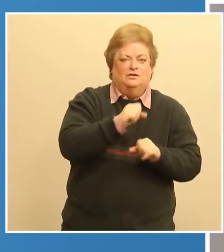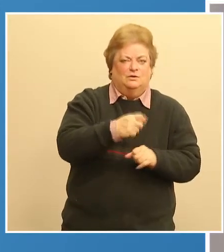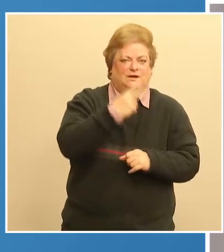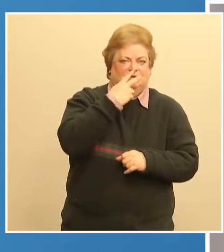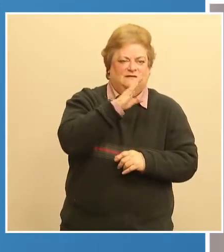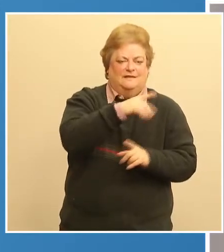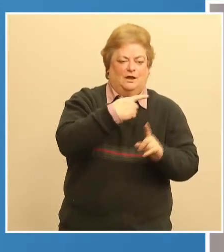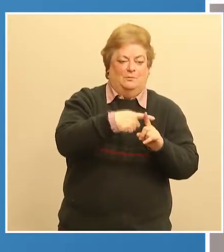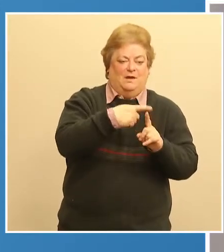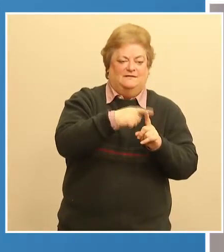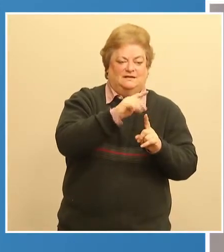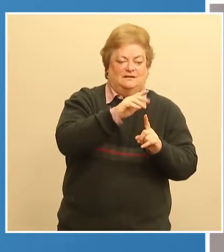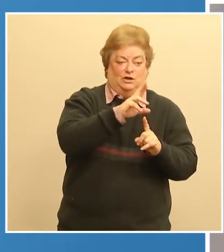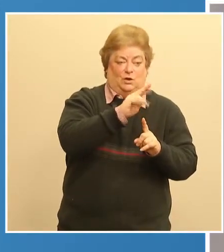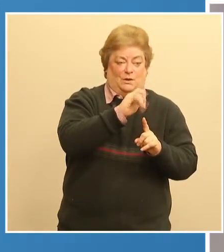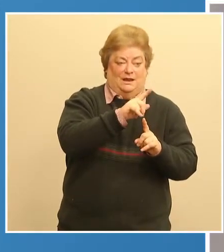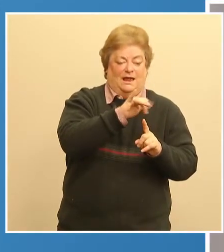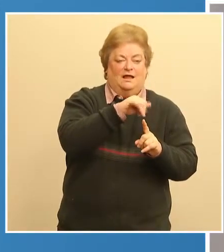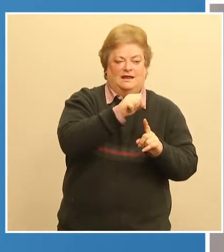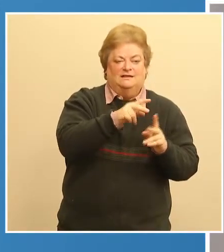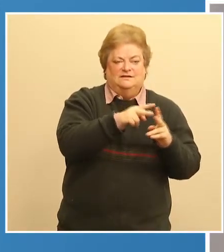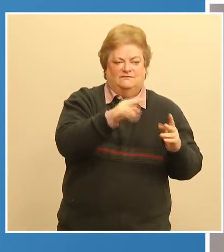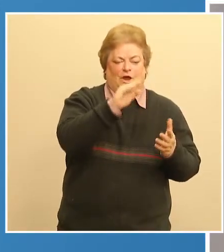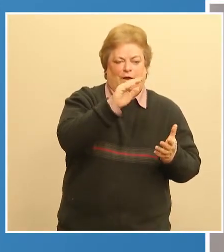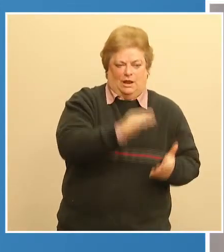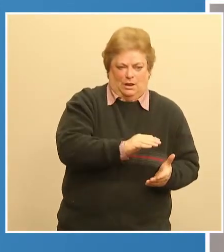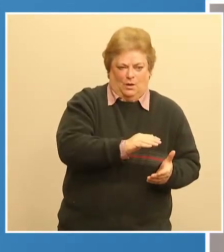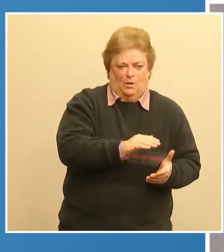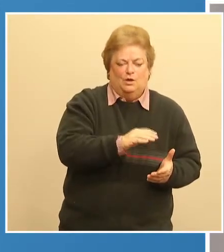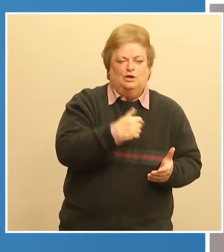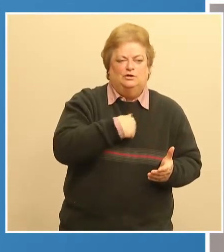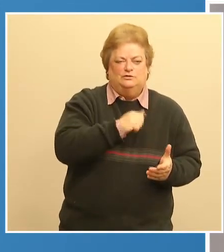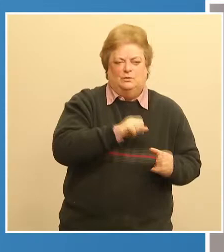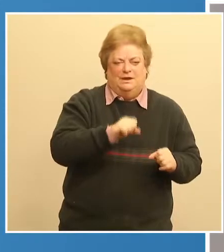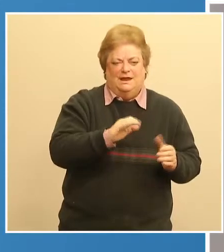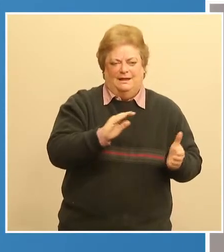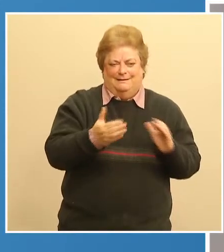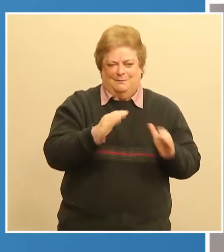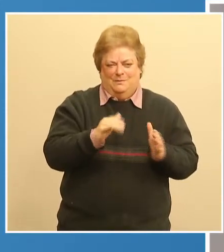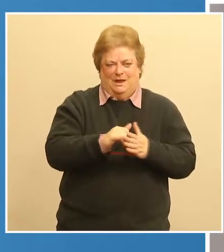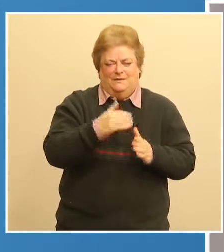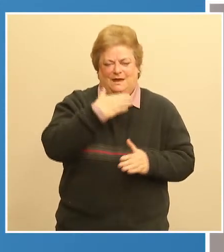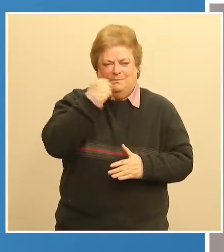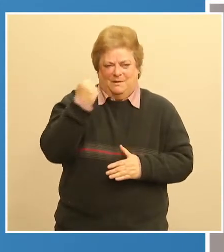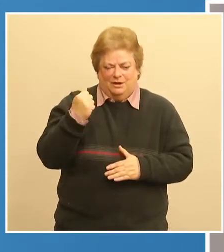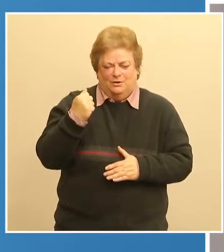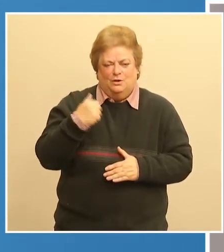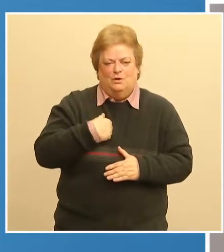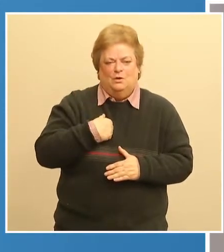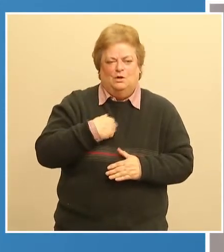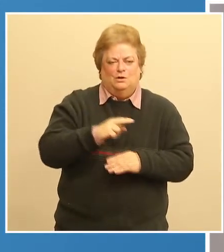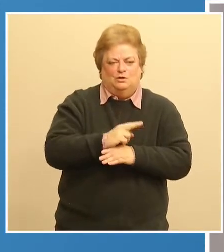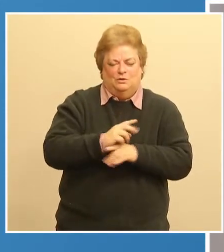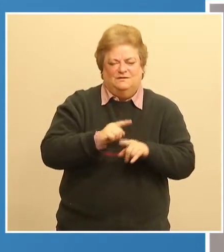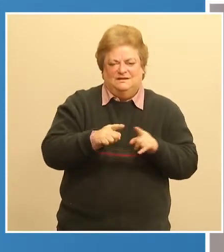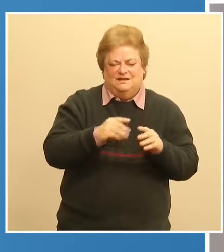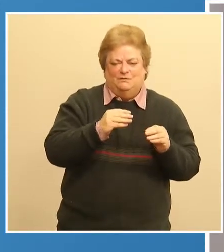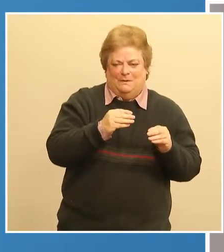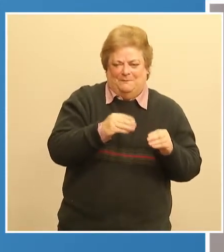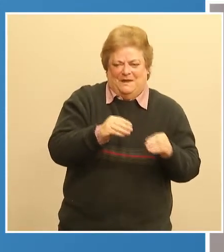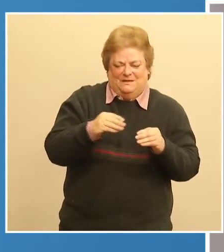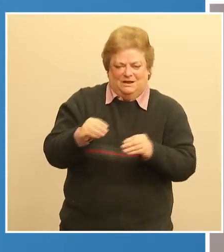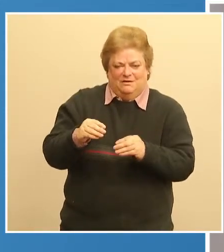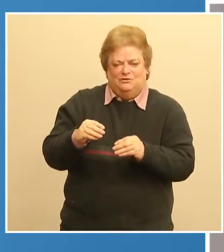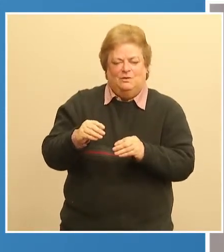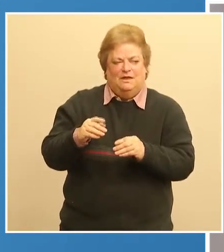their positivity rate is very low, so we're able to compare it better. So we were using a different methodology than what you would use if you were